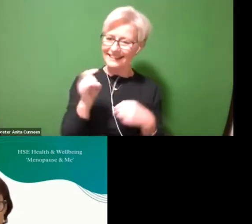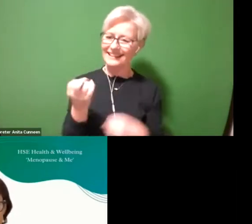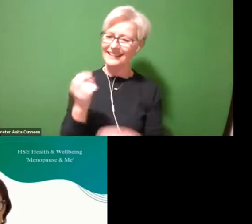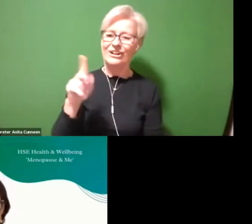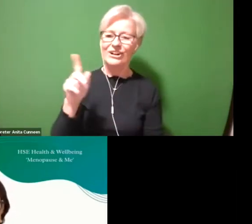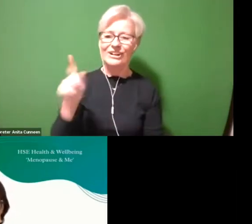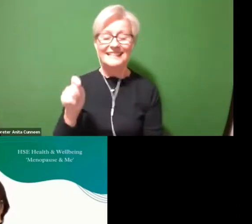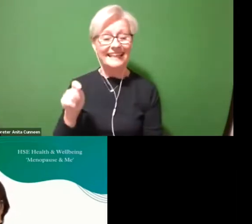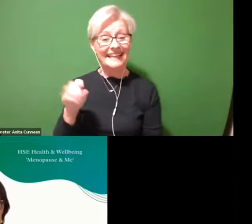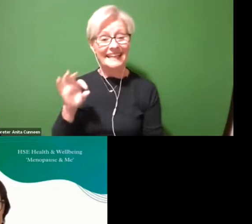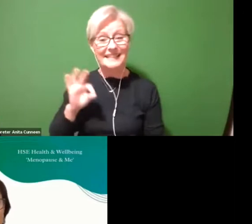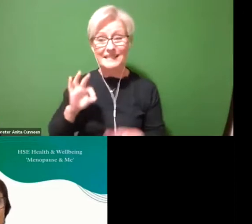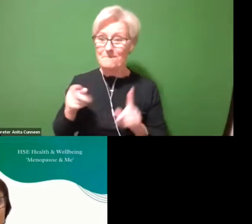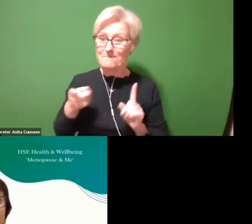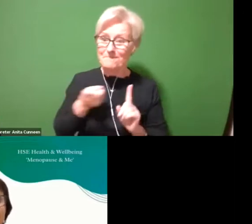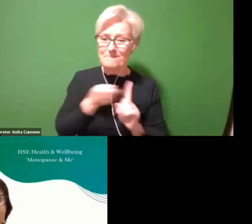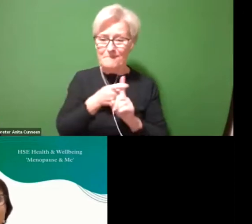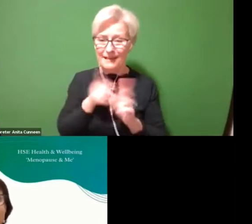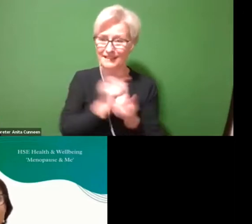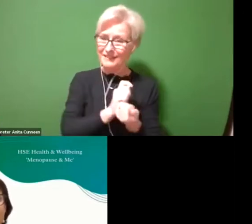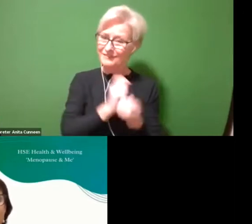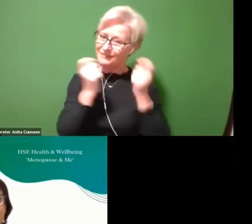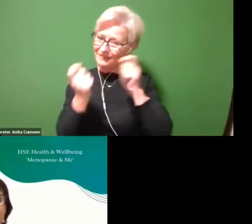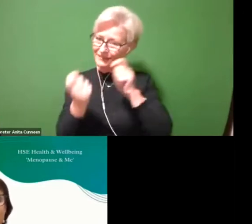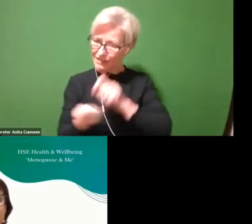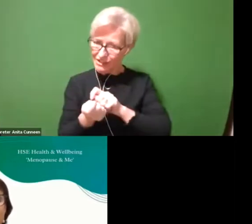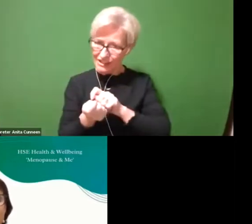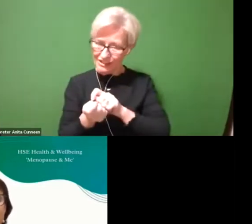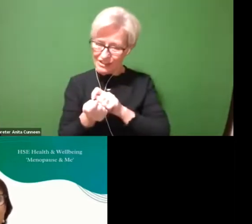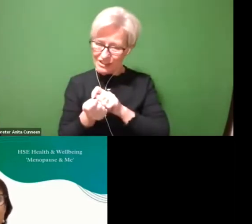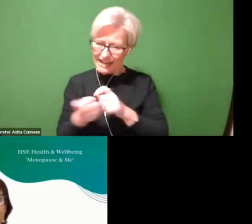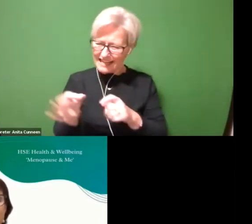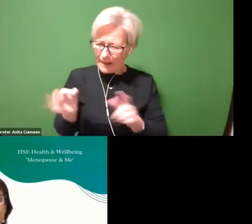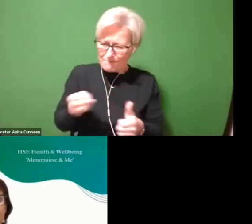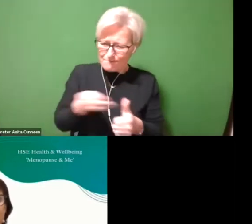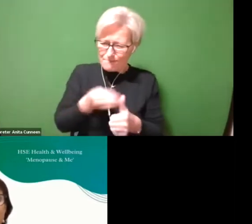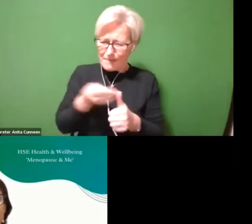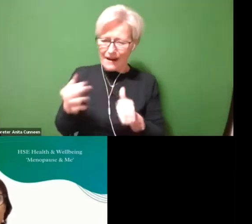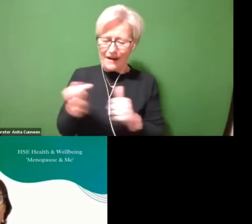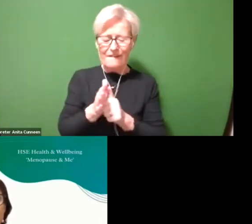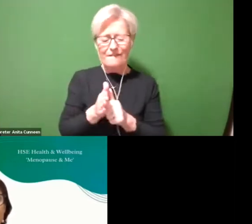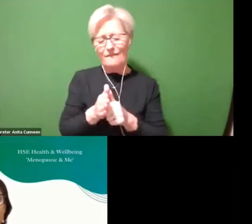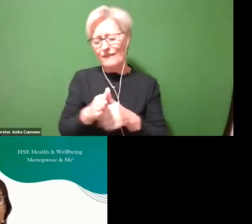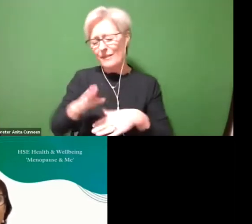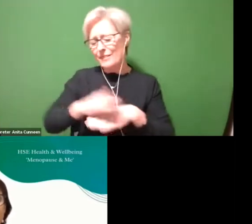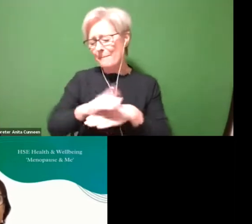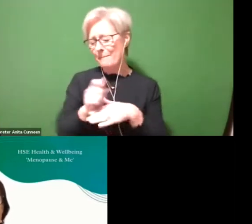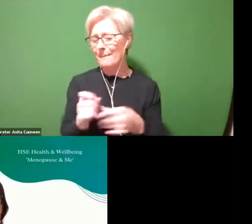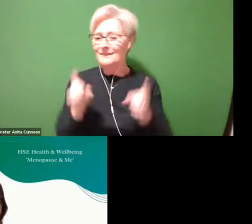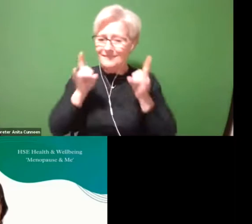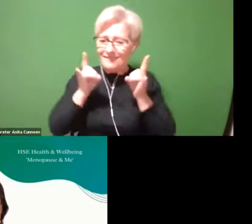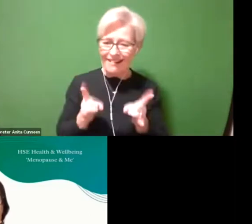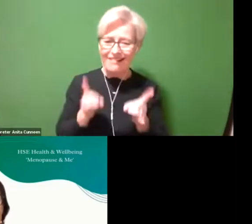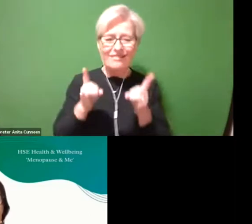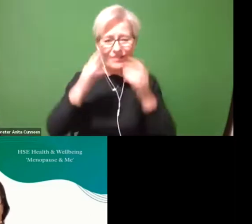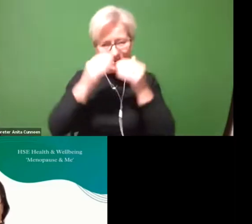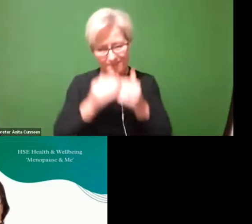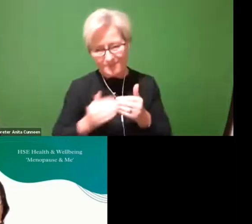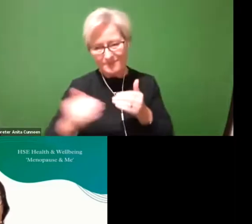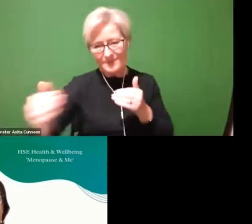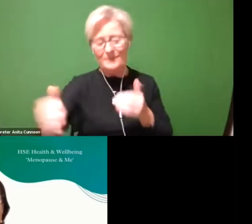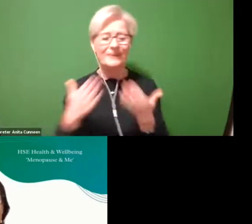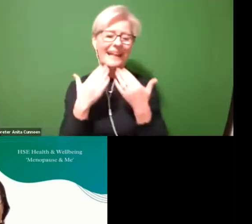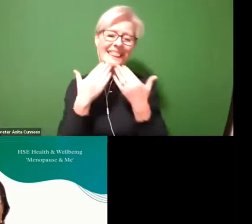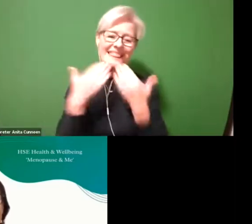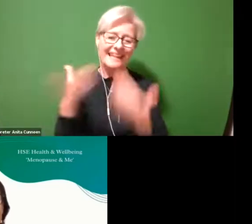change, to get ourselves in the best health we can, to ensure that we are able to live into old age with the best health possible. Thank you for listening.